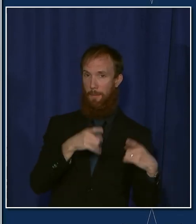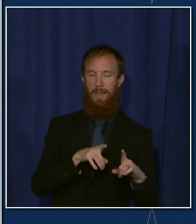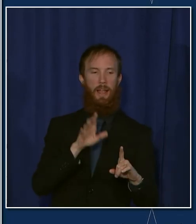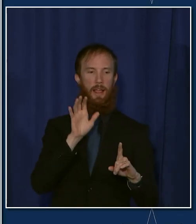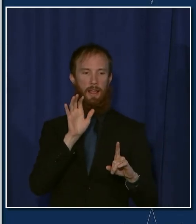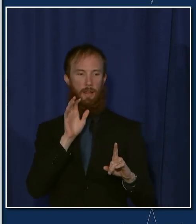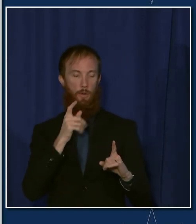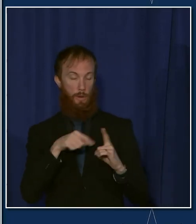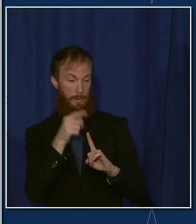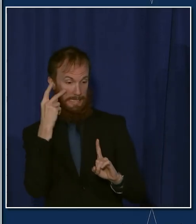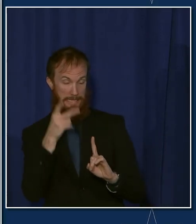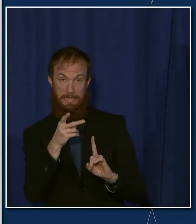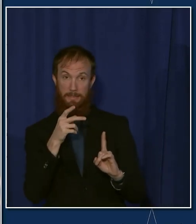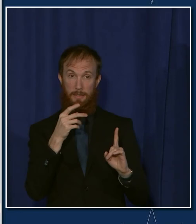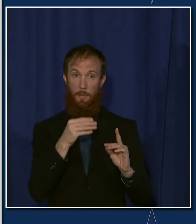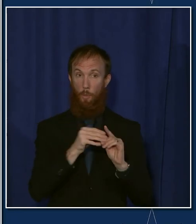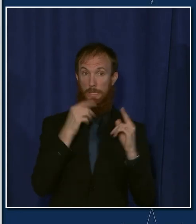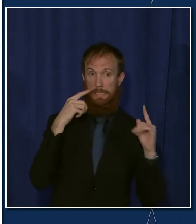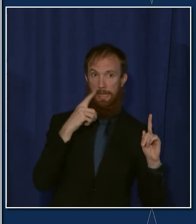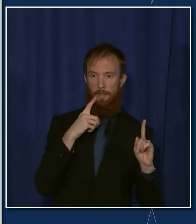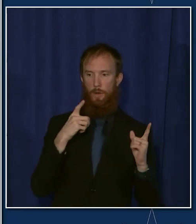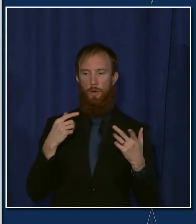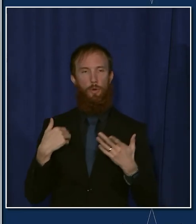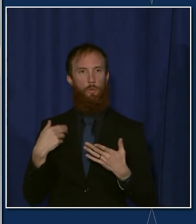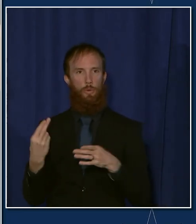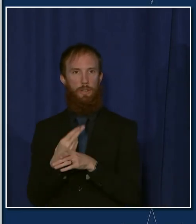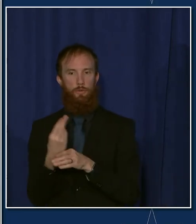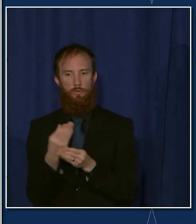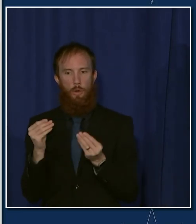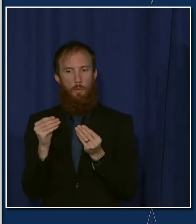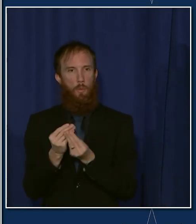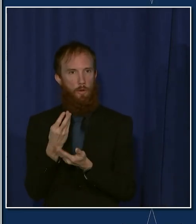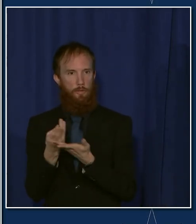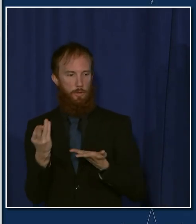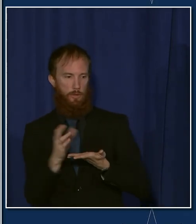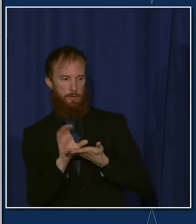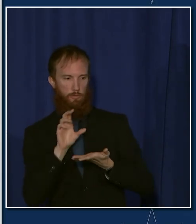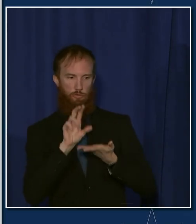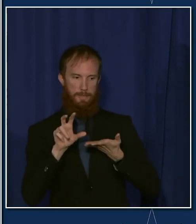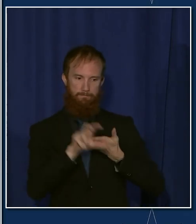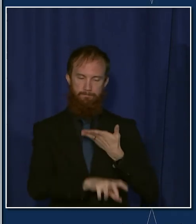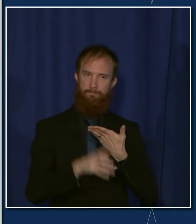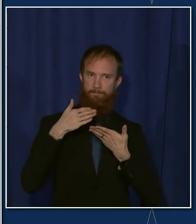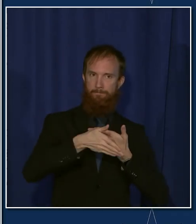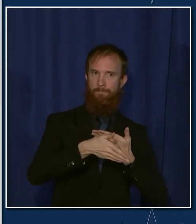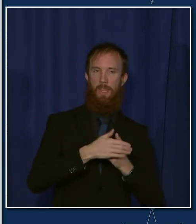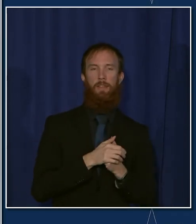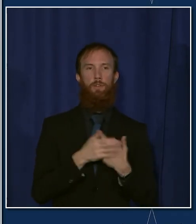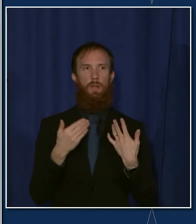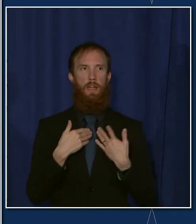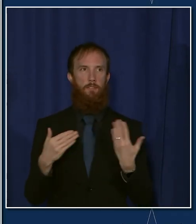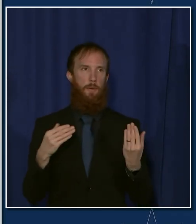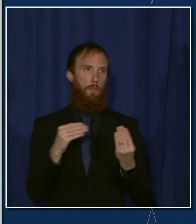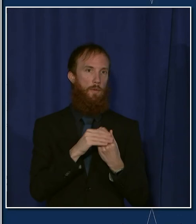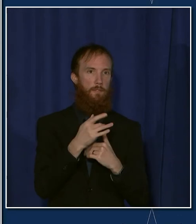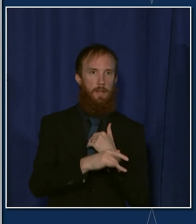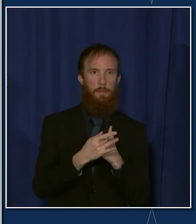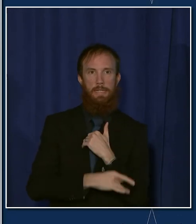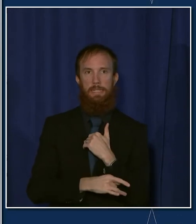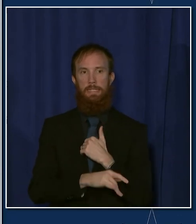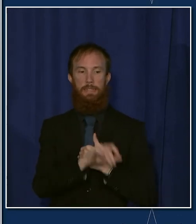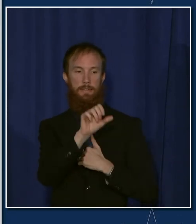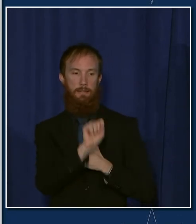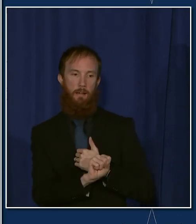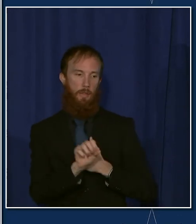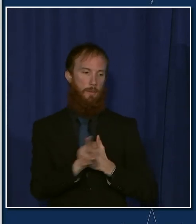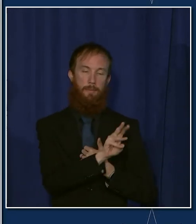That's where we put additional resources. So we've been adding more capacity, particularly, south and west sides. I really, honestly,